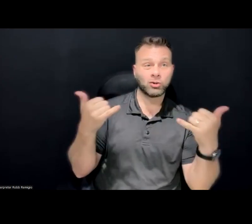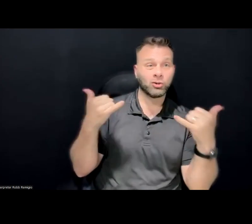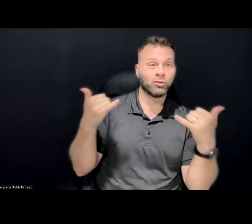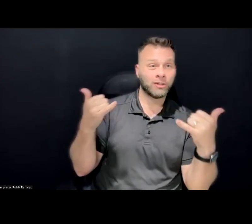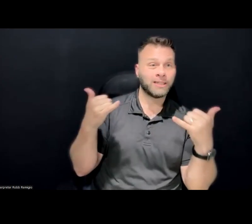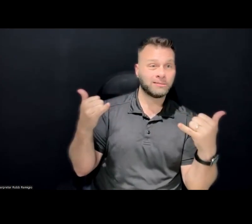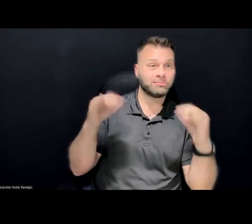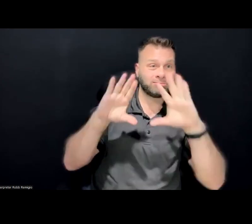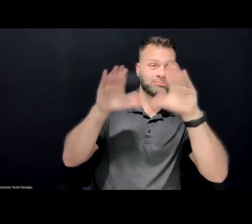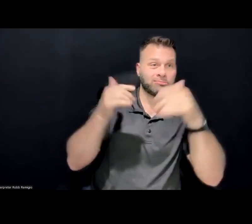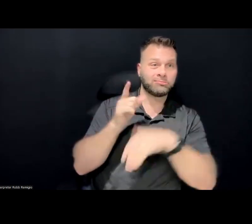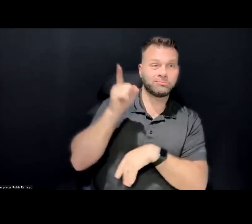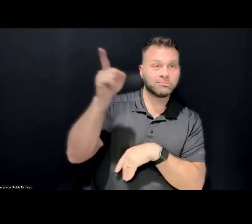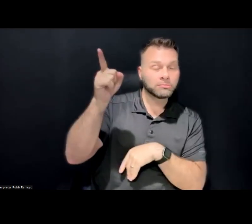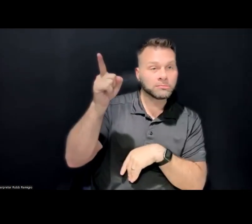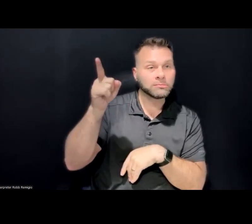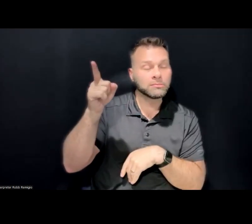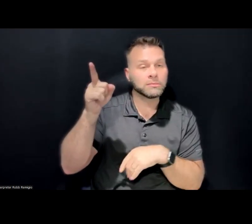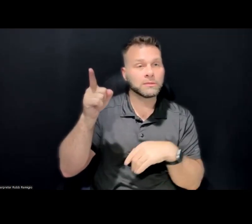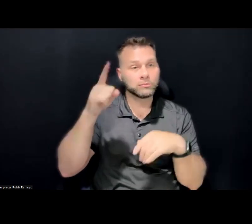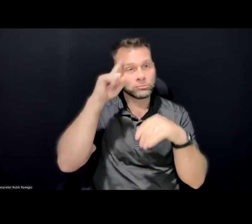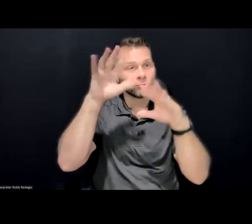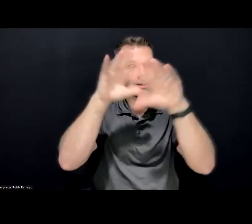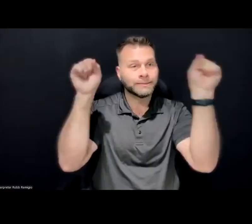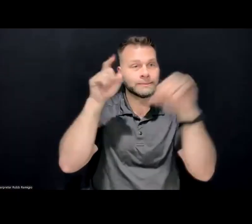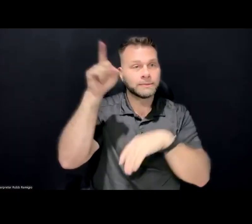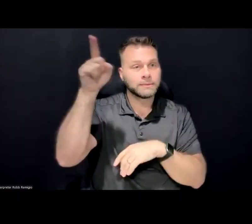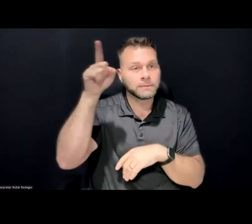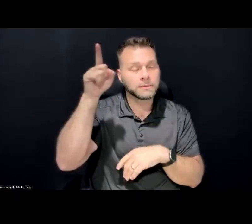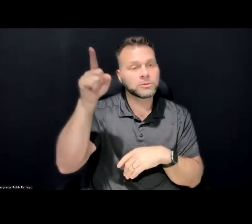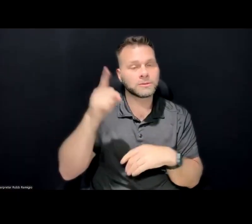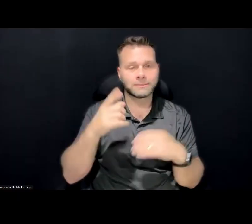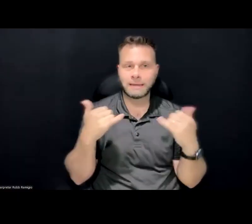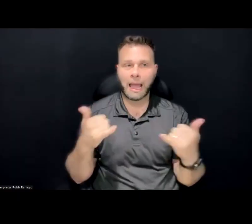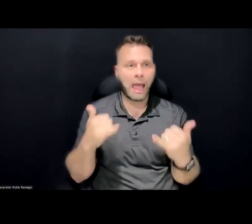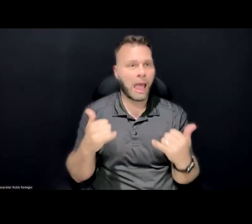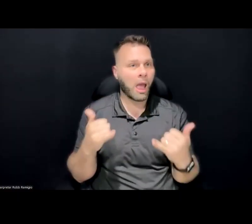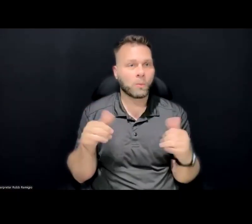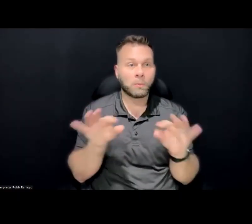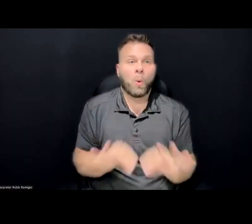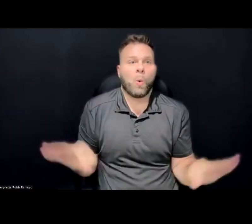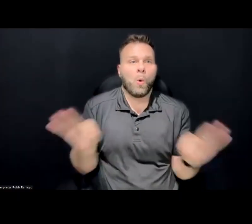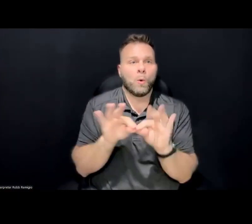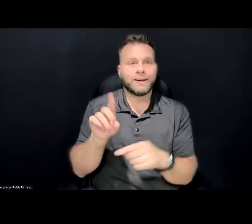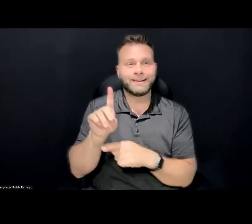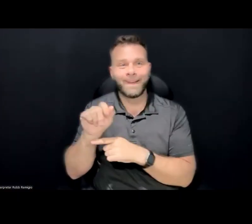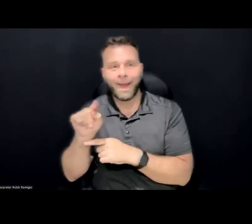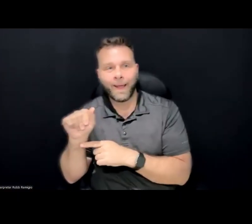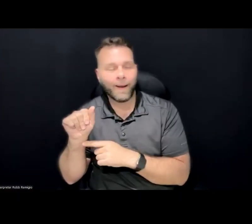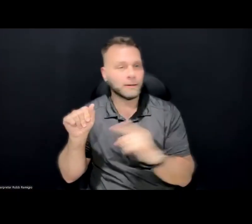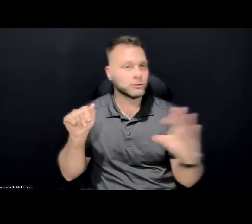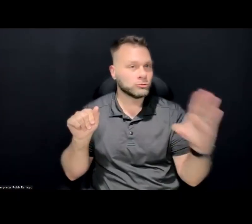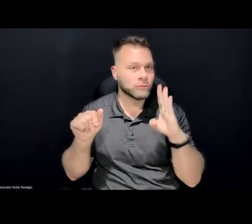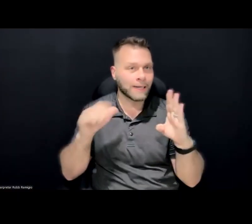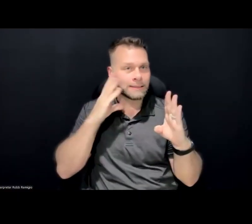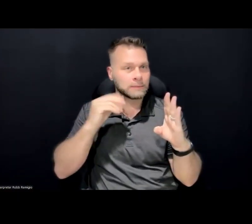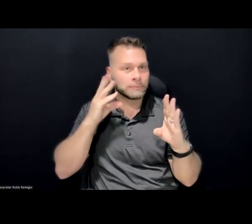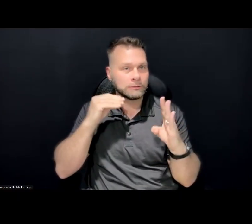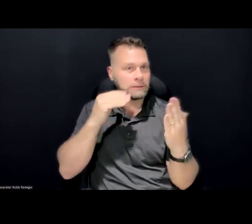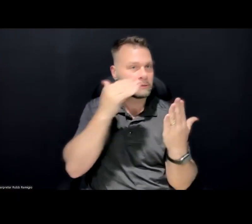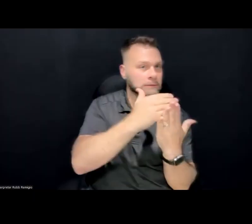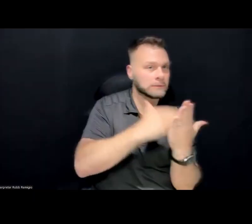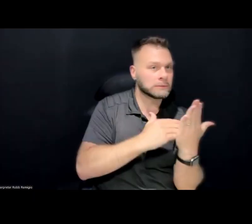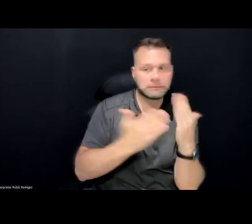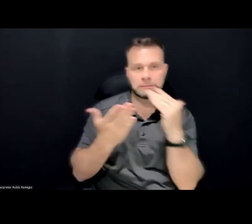present administration, more than ever, we need to utilize the data and the storytelling of our immigrant community. So